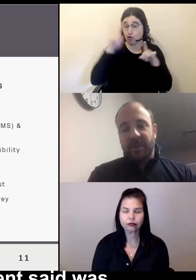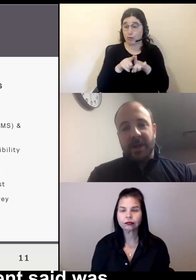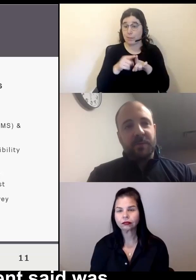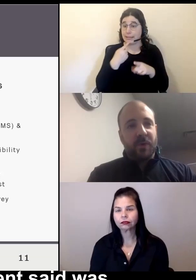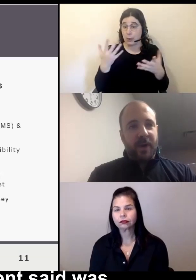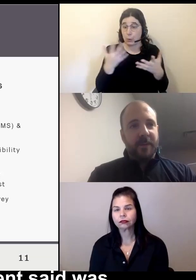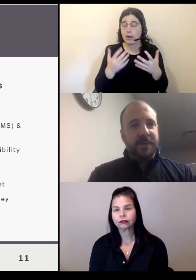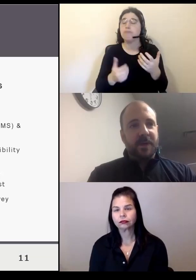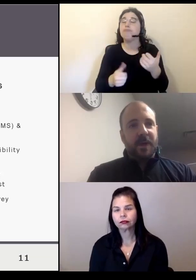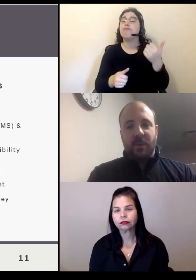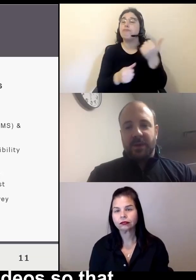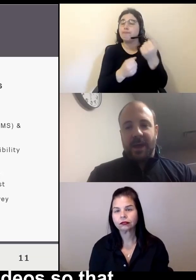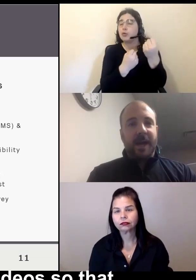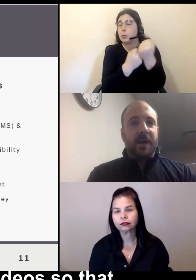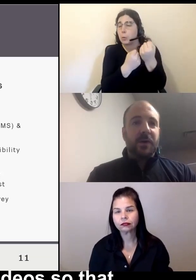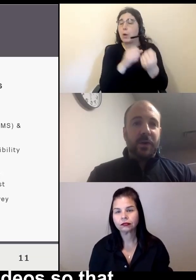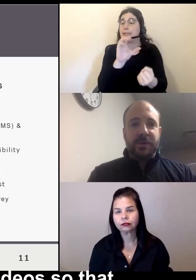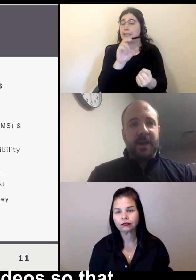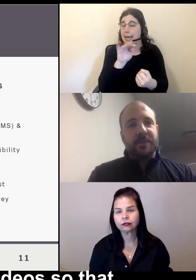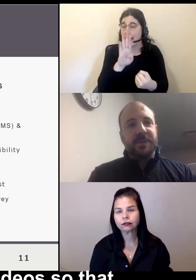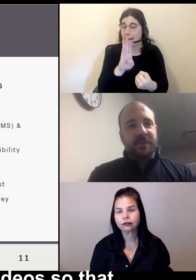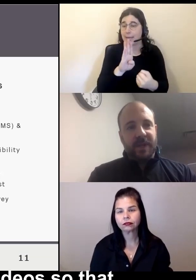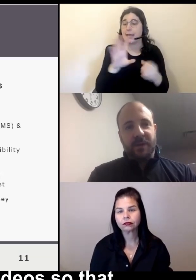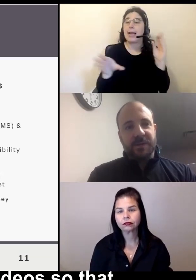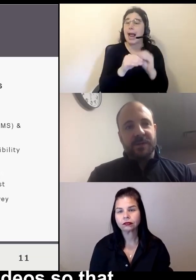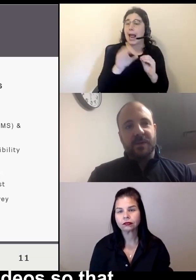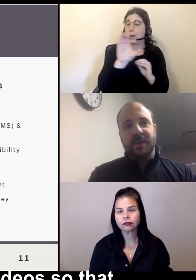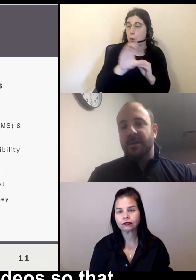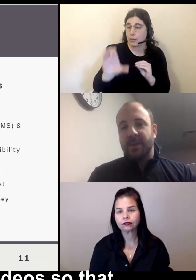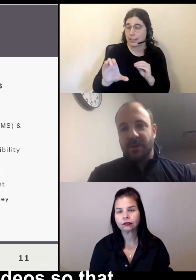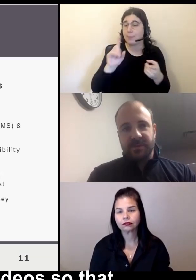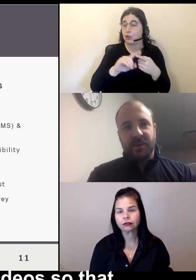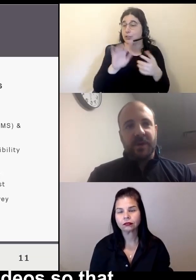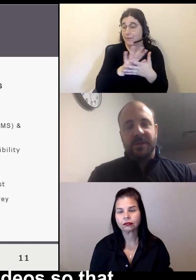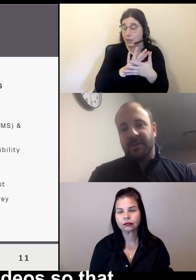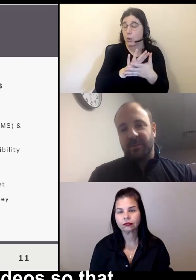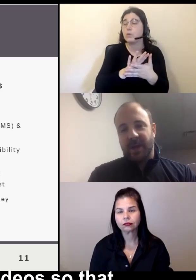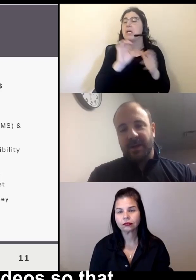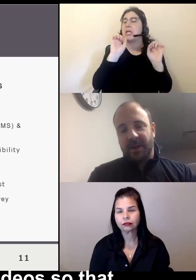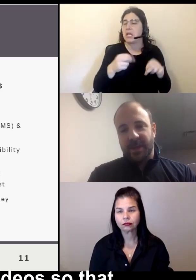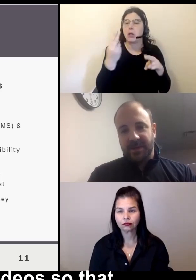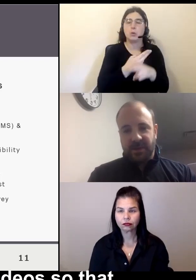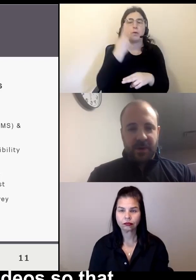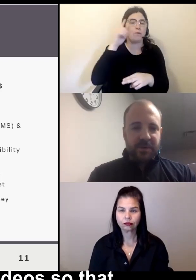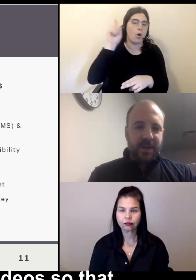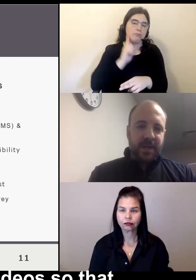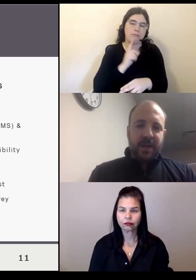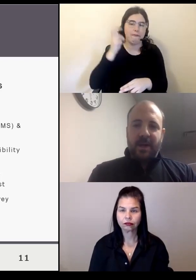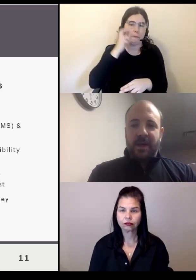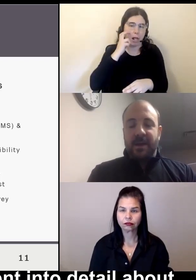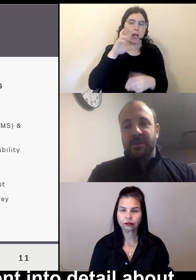or deafblind programs with adding closed captions to videos so that they can be useful to deafblind LBS